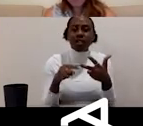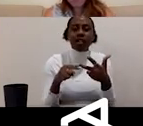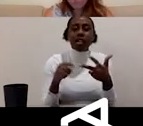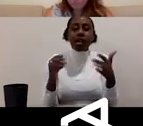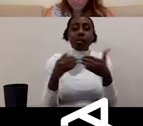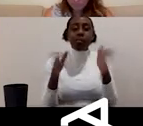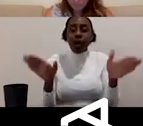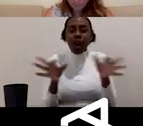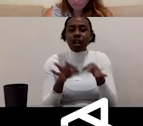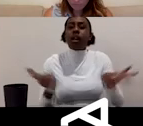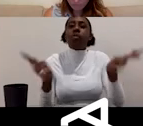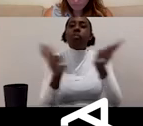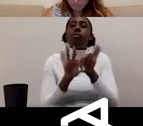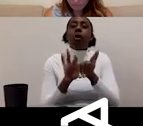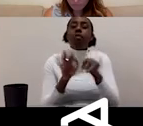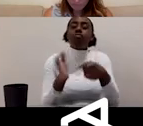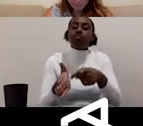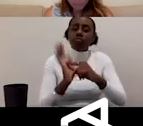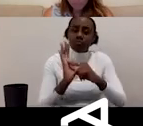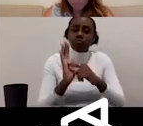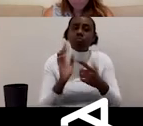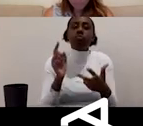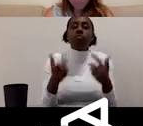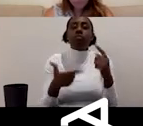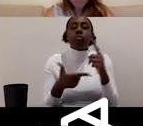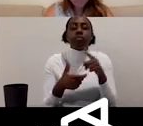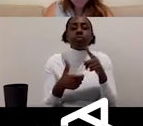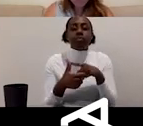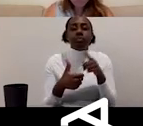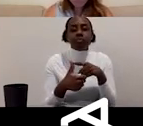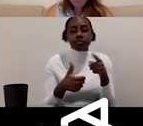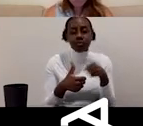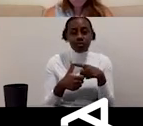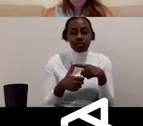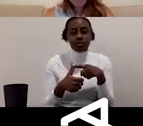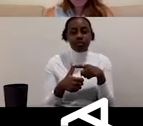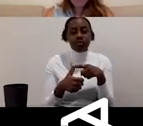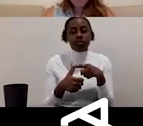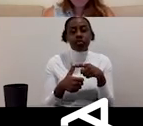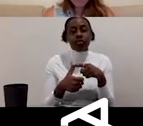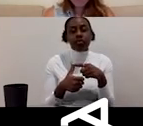of congressional leaders at the time. First demand meaning,